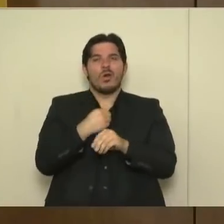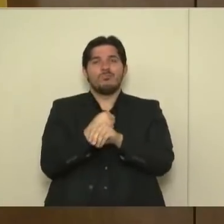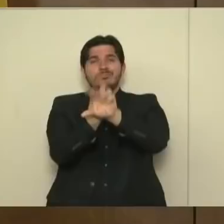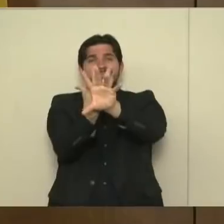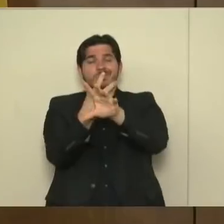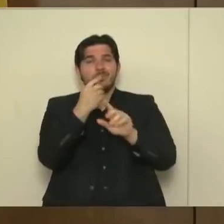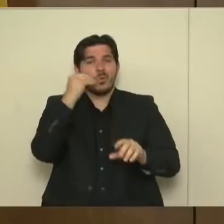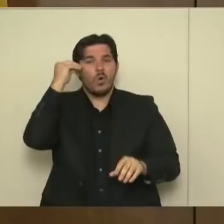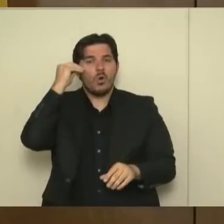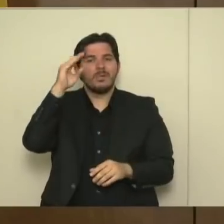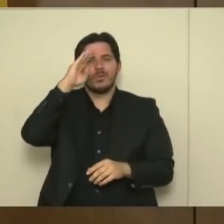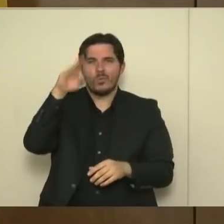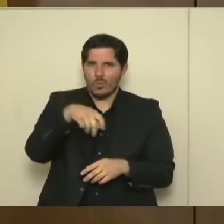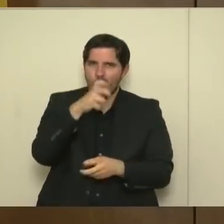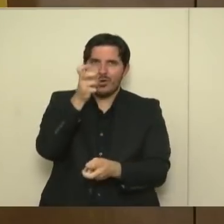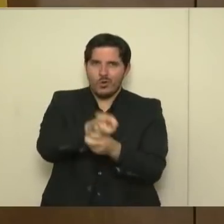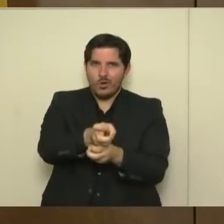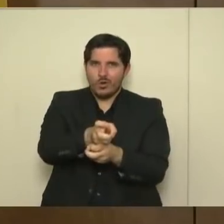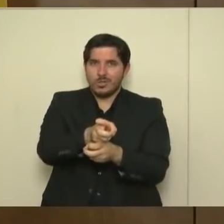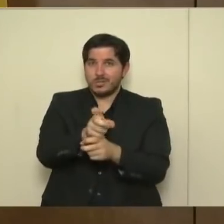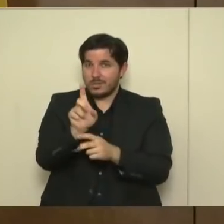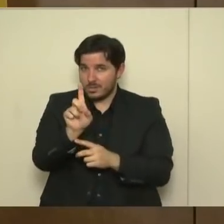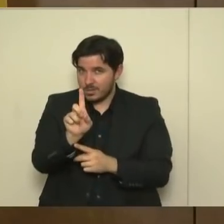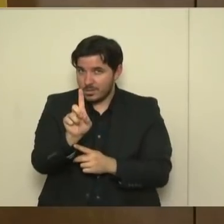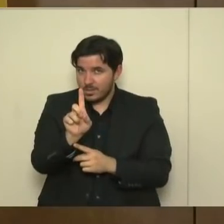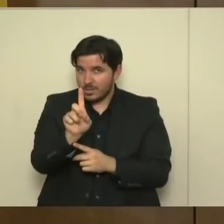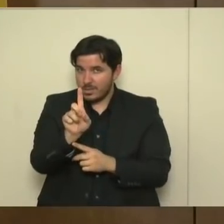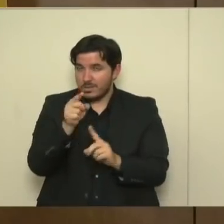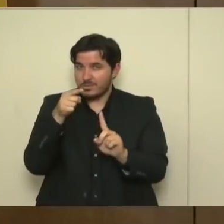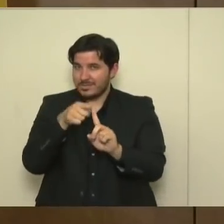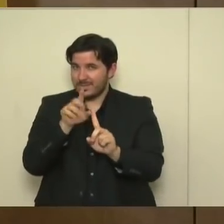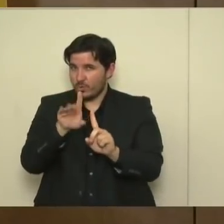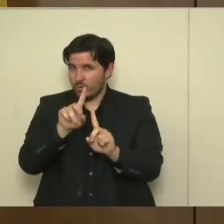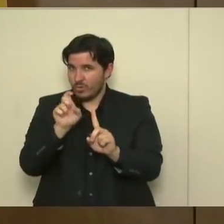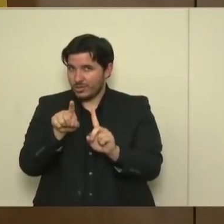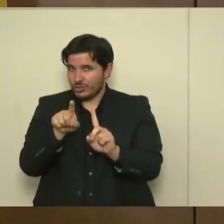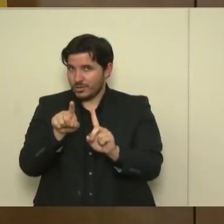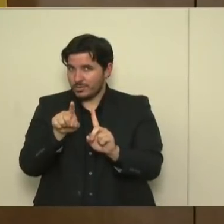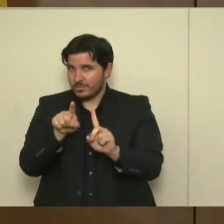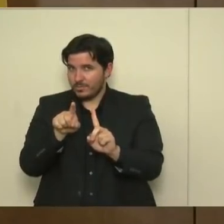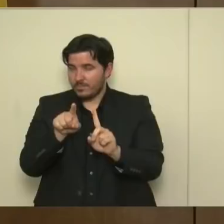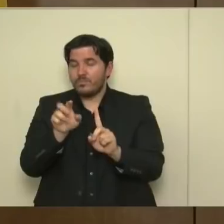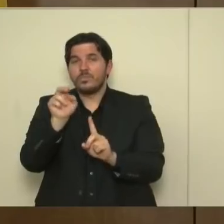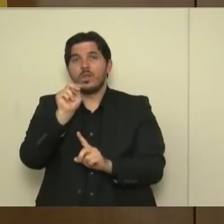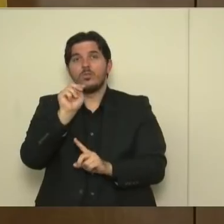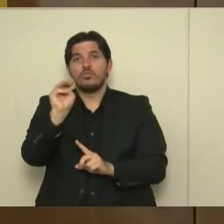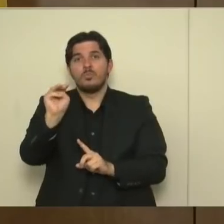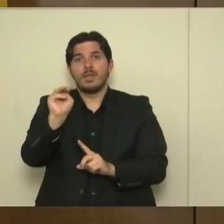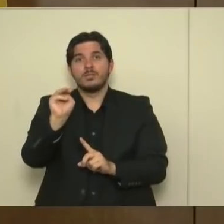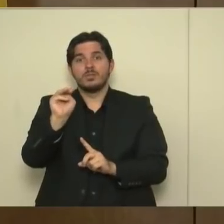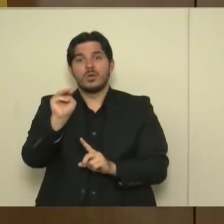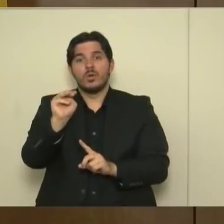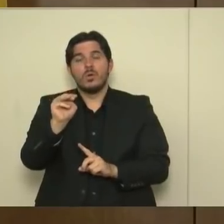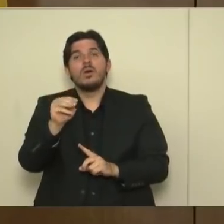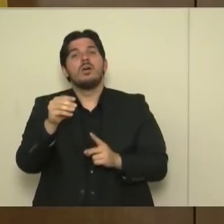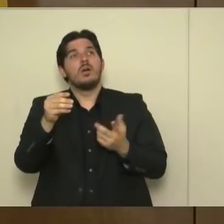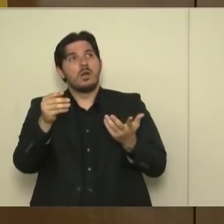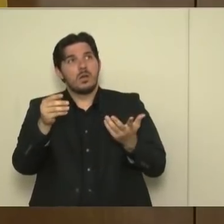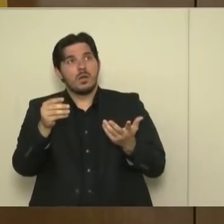home. I do want, to your question, New Mexicans to feel like I do see a